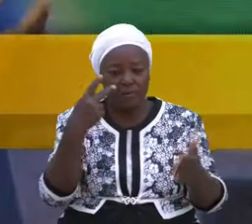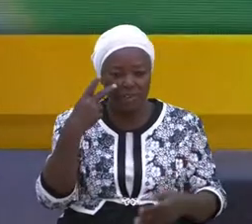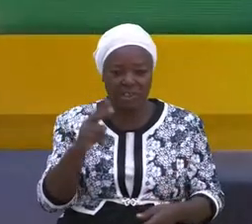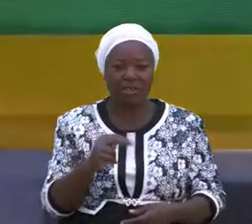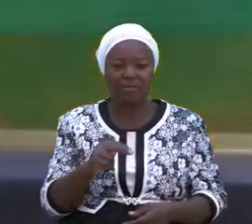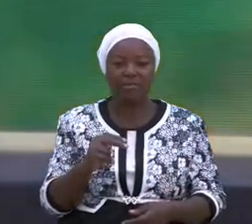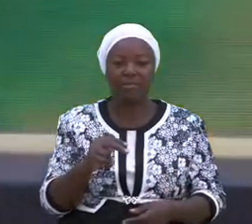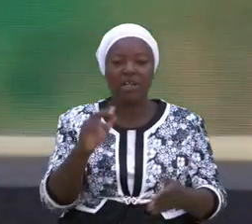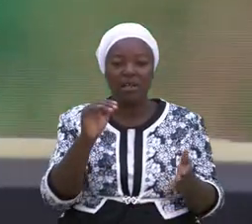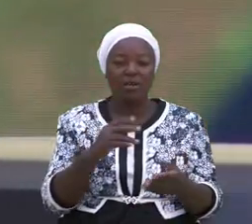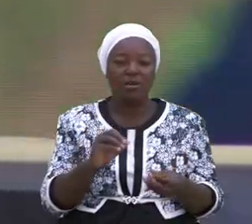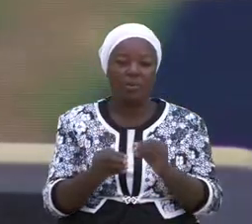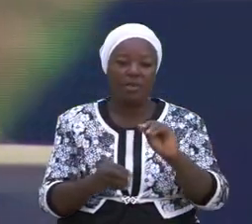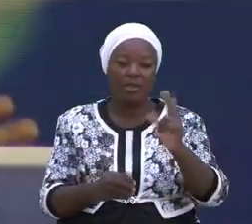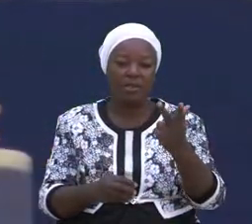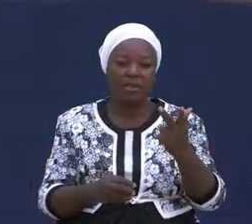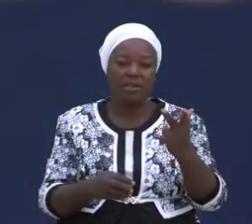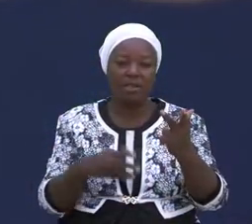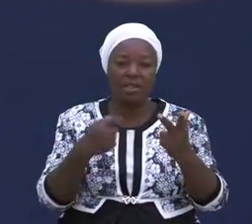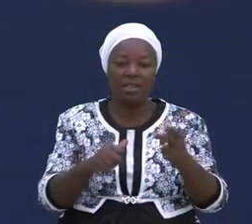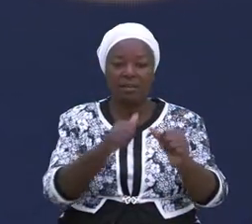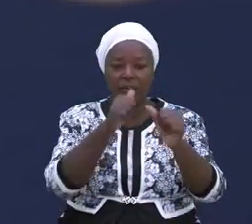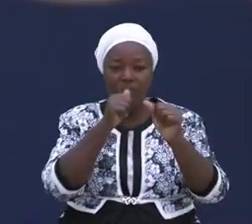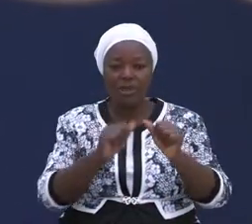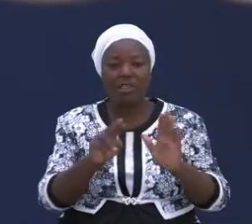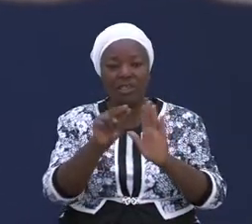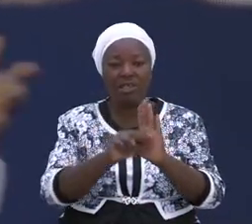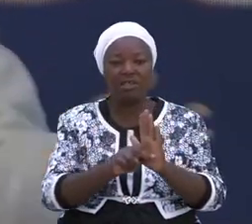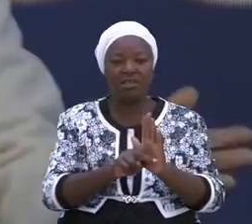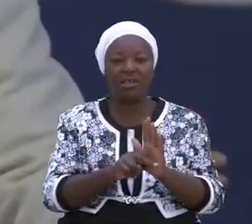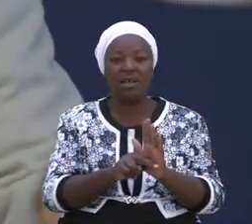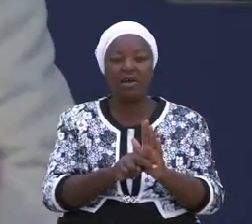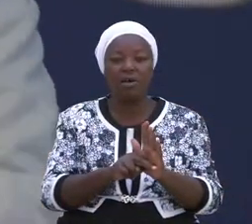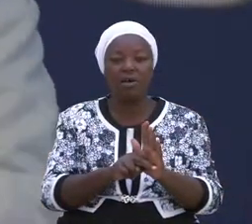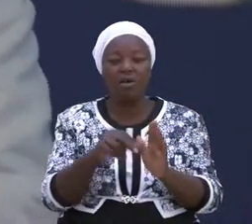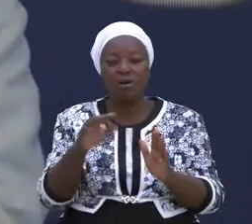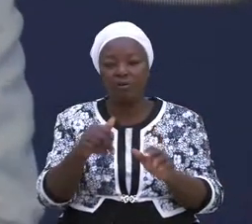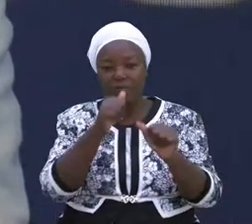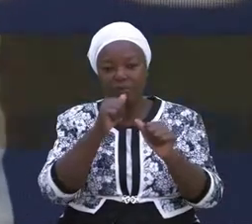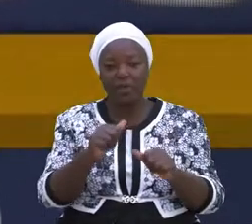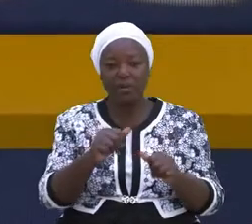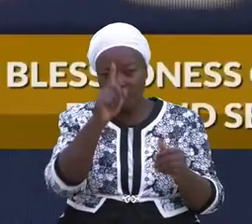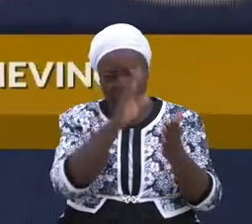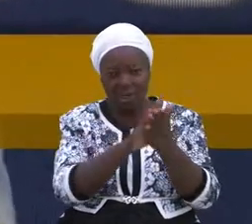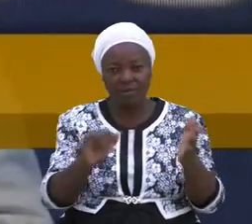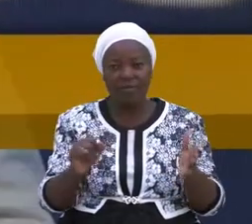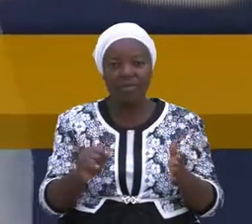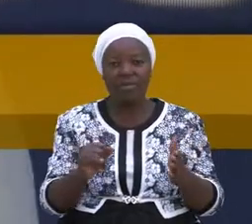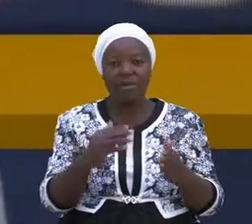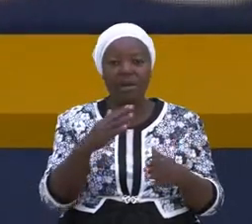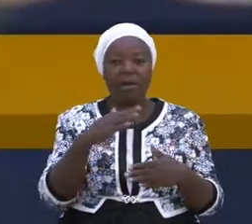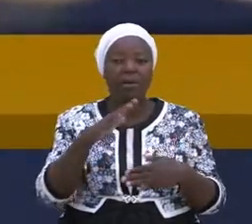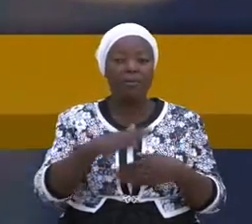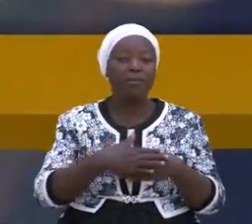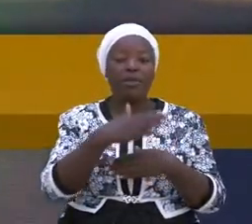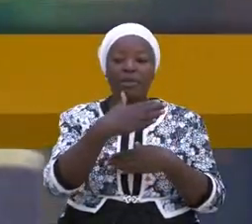Number three, the blessedness of believing beyond